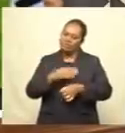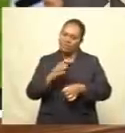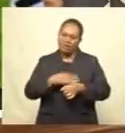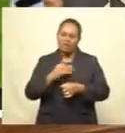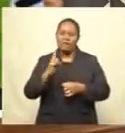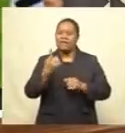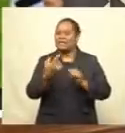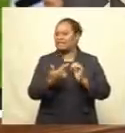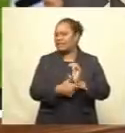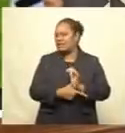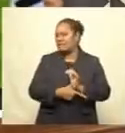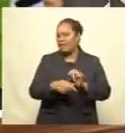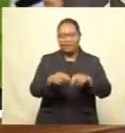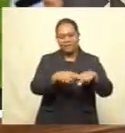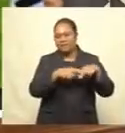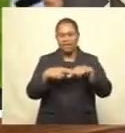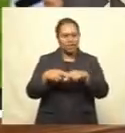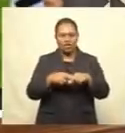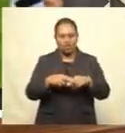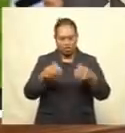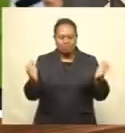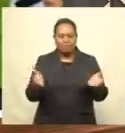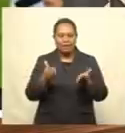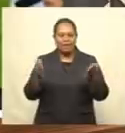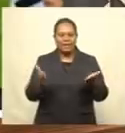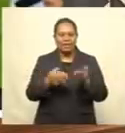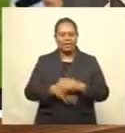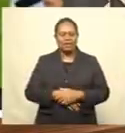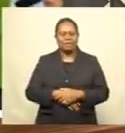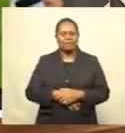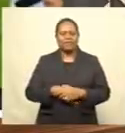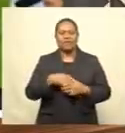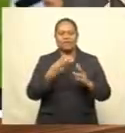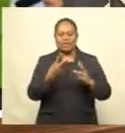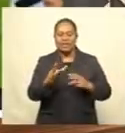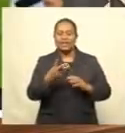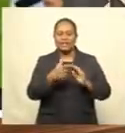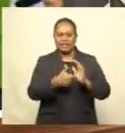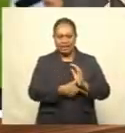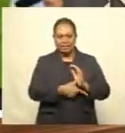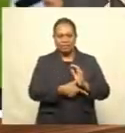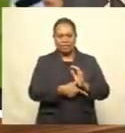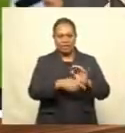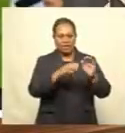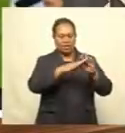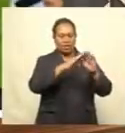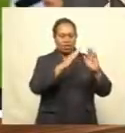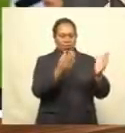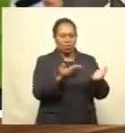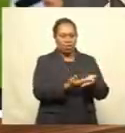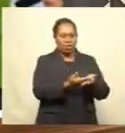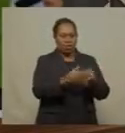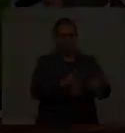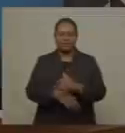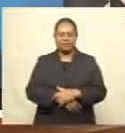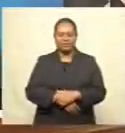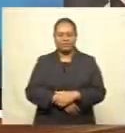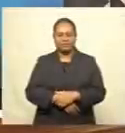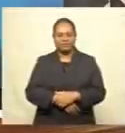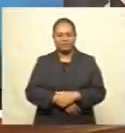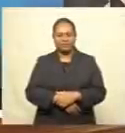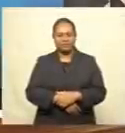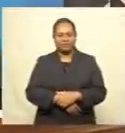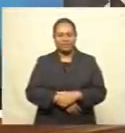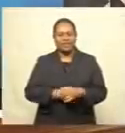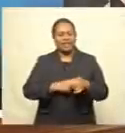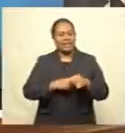first time Fiji plays back-to-back tests against the 3-time world champions. Aquila Dama has the details. The